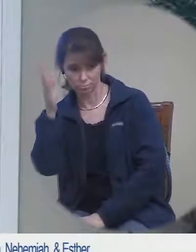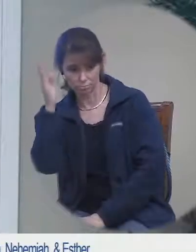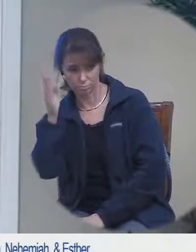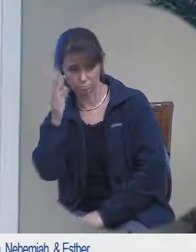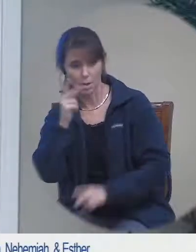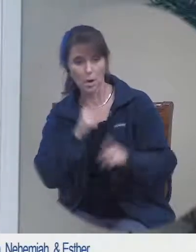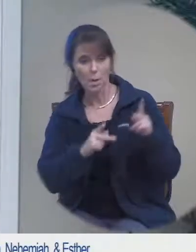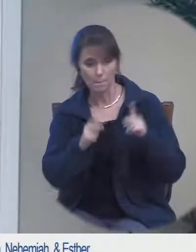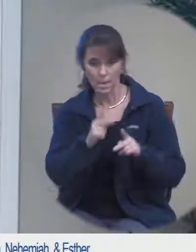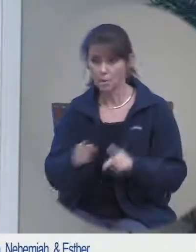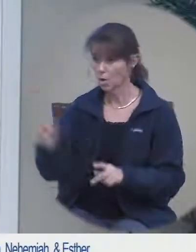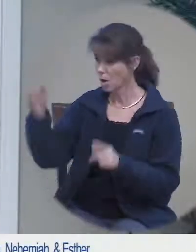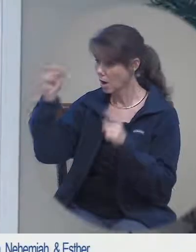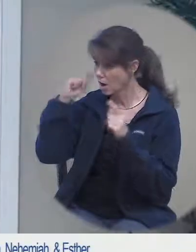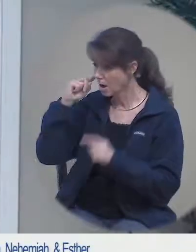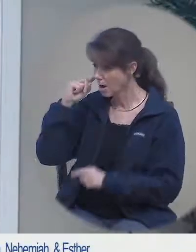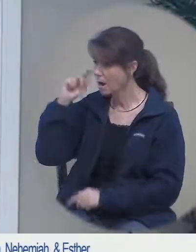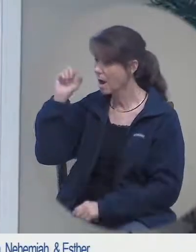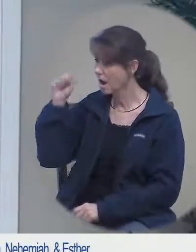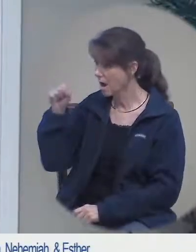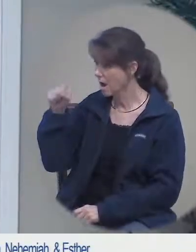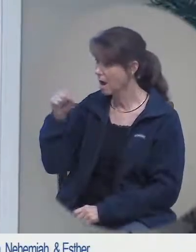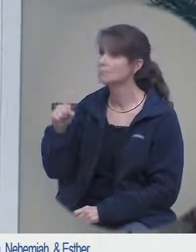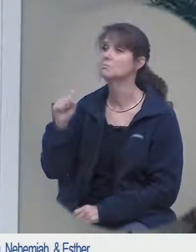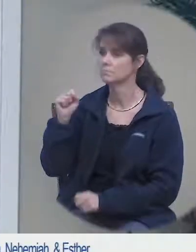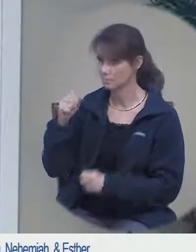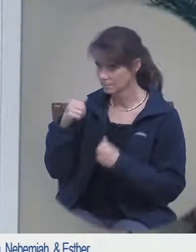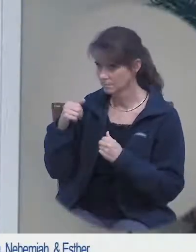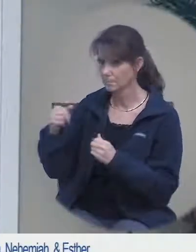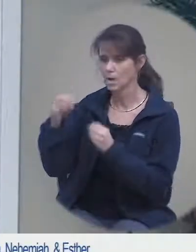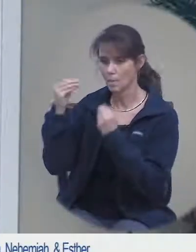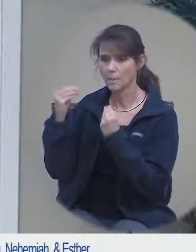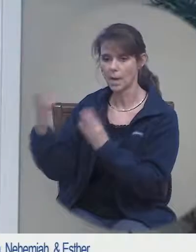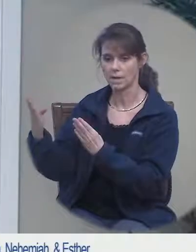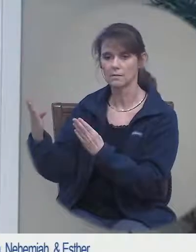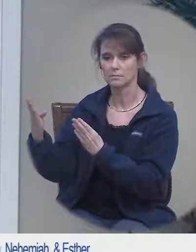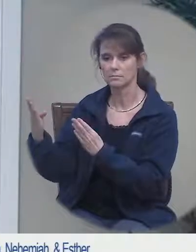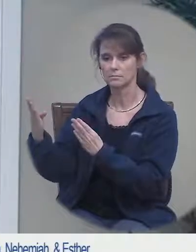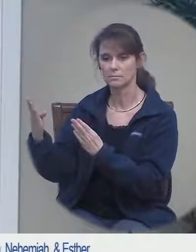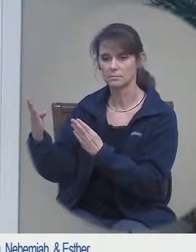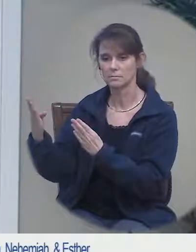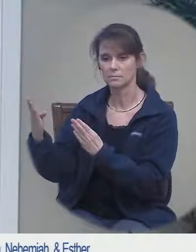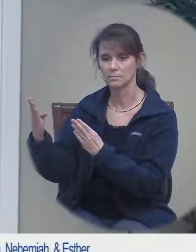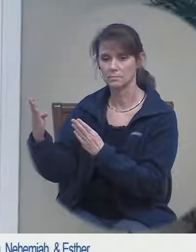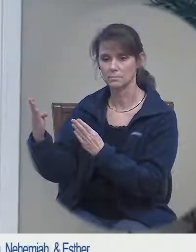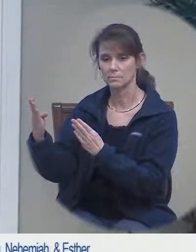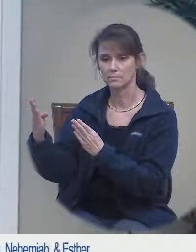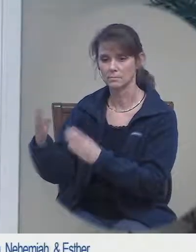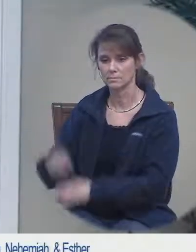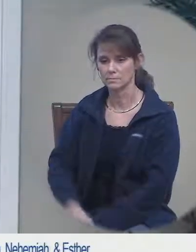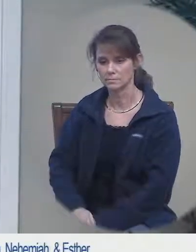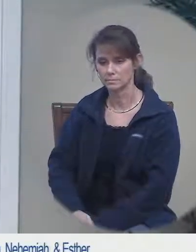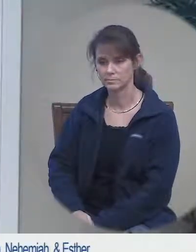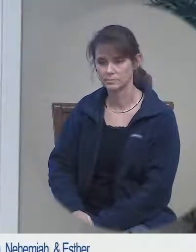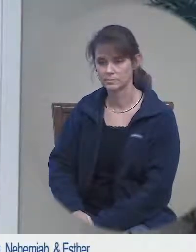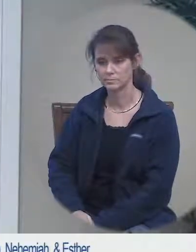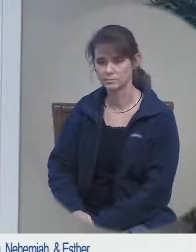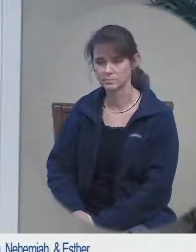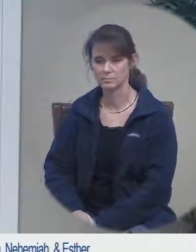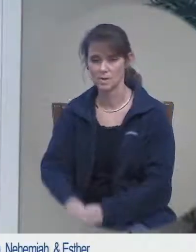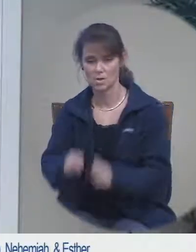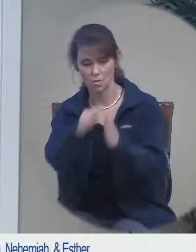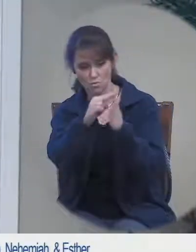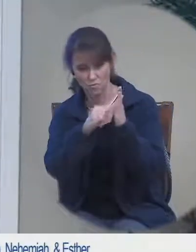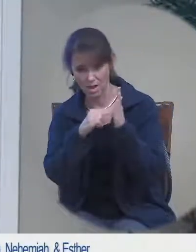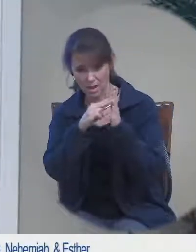heard this before, or if it just simply was bringing up to their reminder again, they read seemingly from Deuteronomy chapter 23,